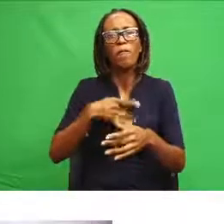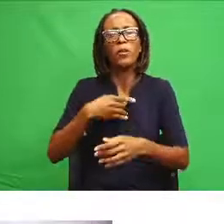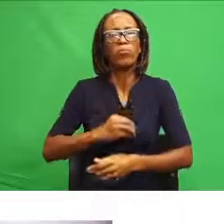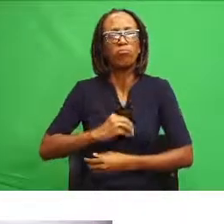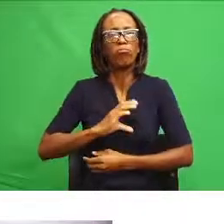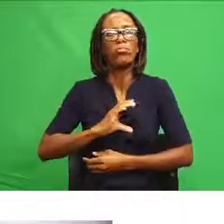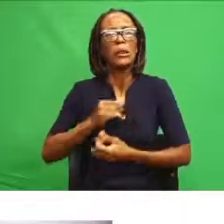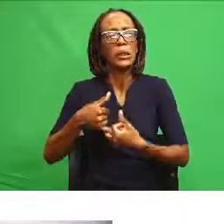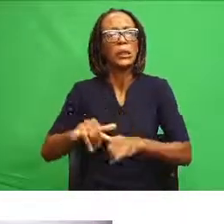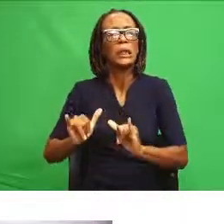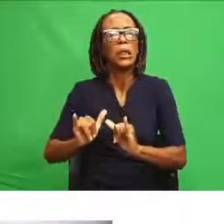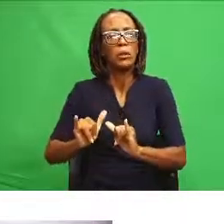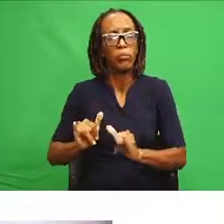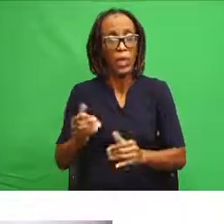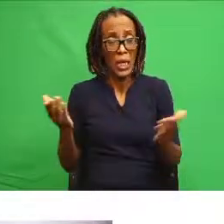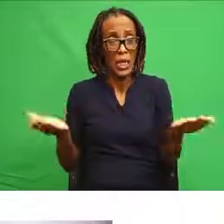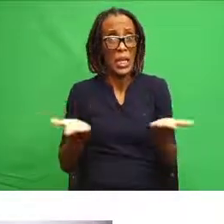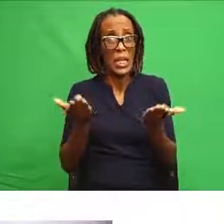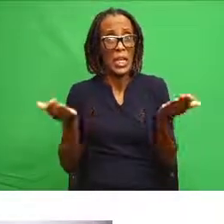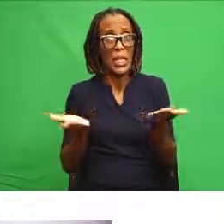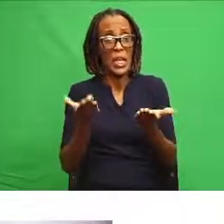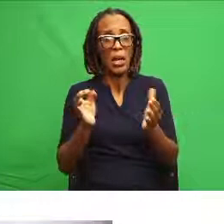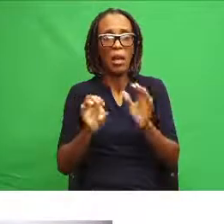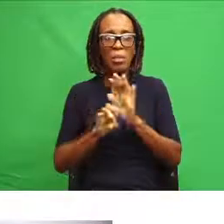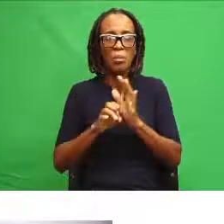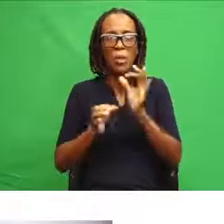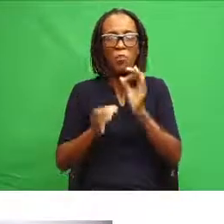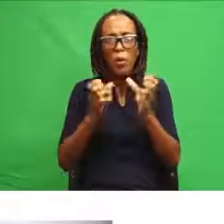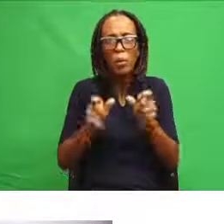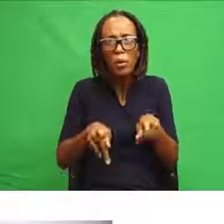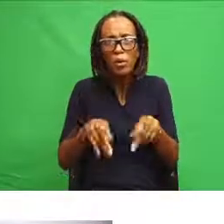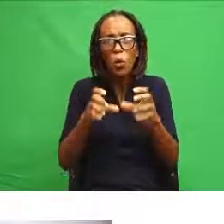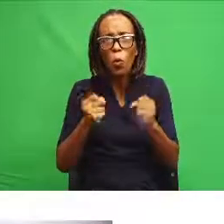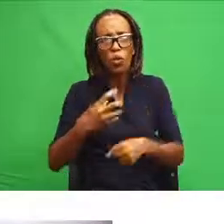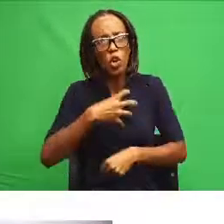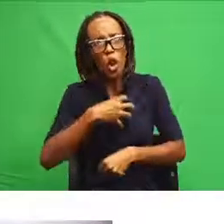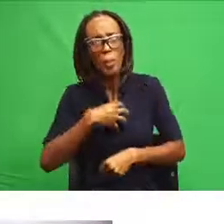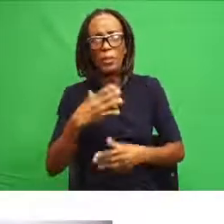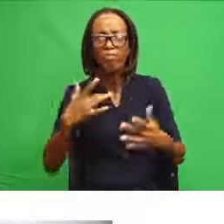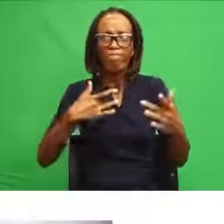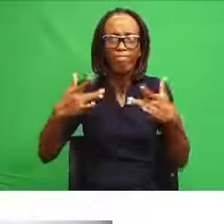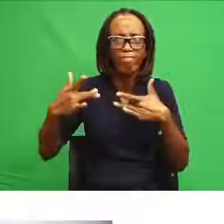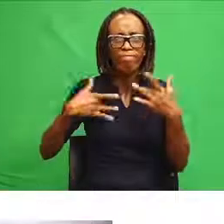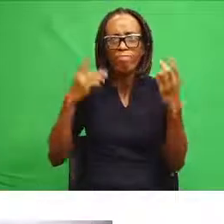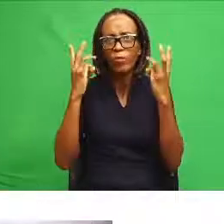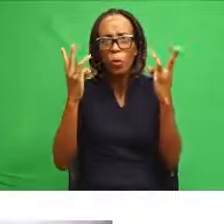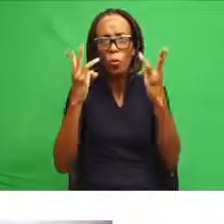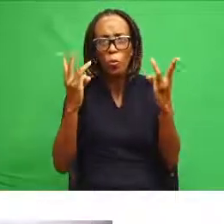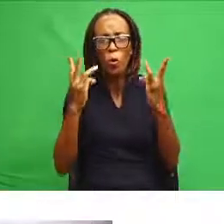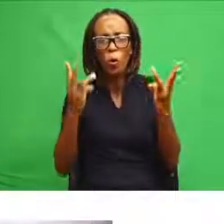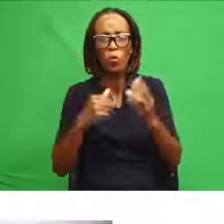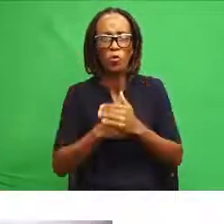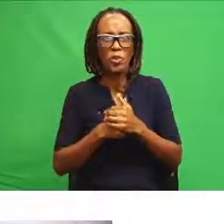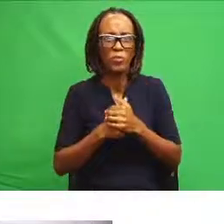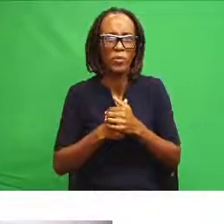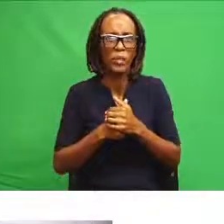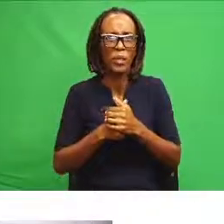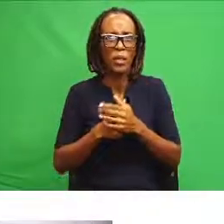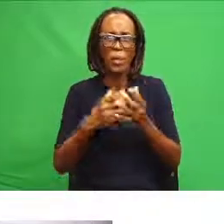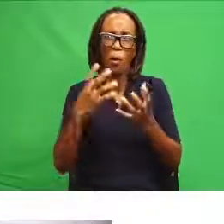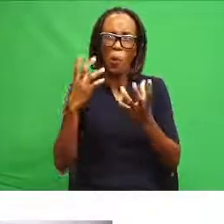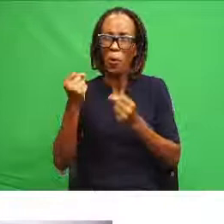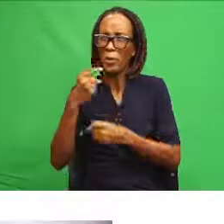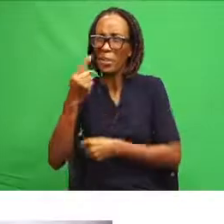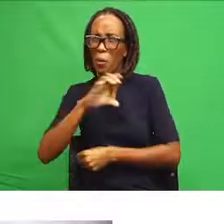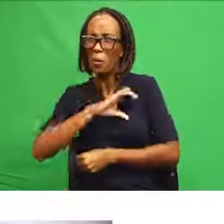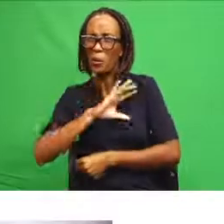our operating procedures, if somebody would like to lodge a complaint, you know, they have a concern, it's not at the level where they want to report to the police